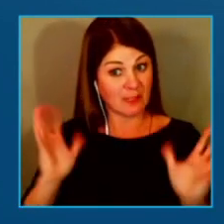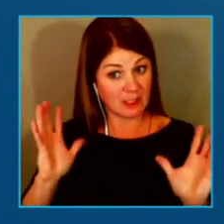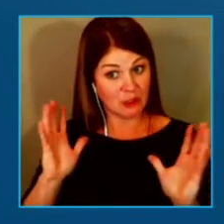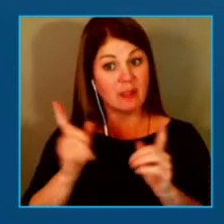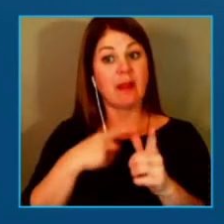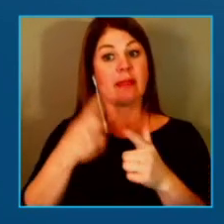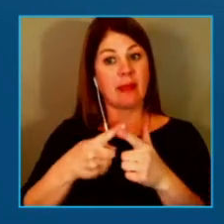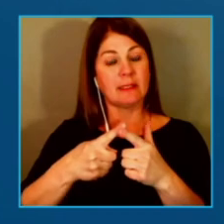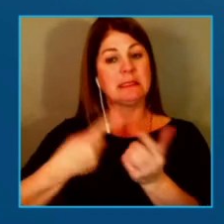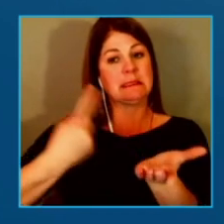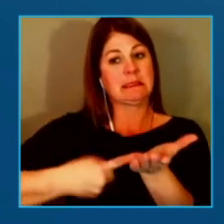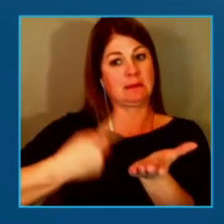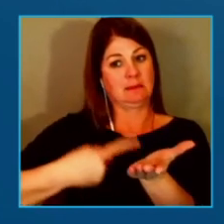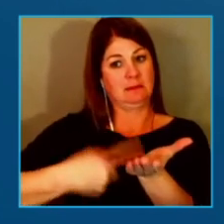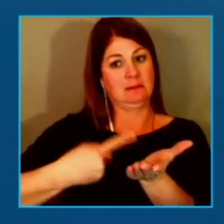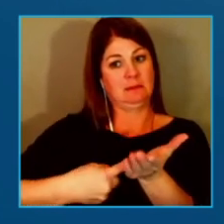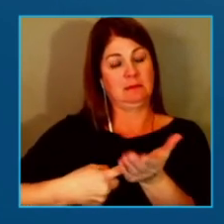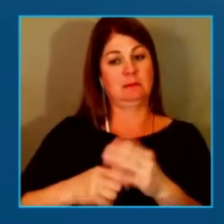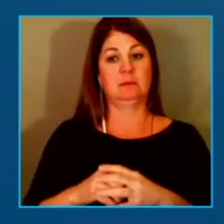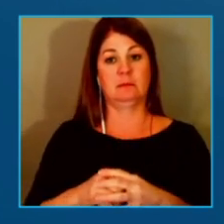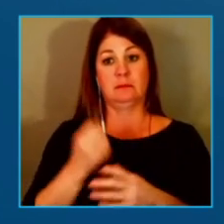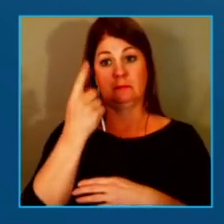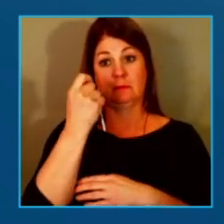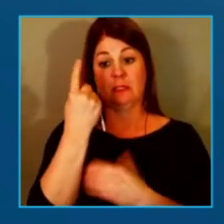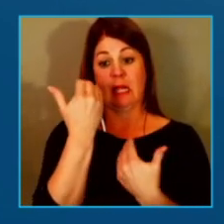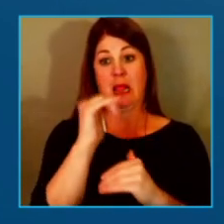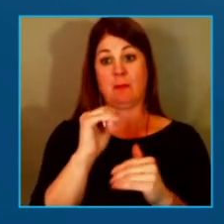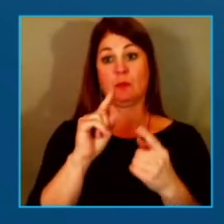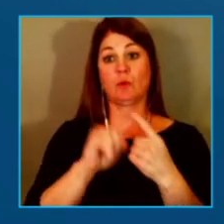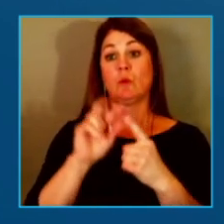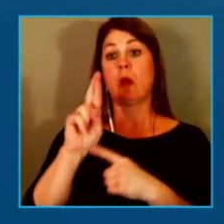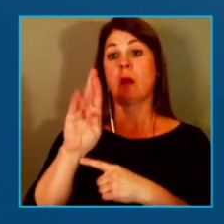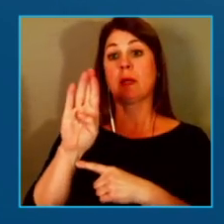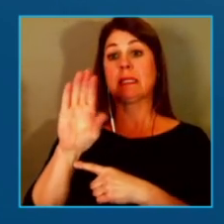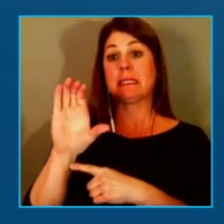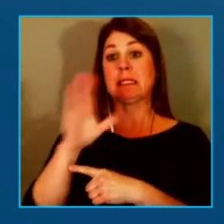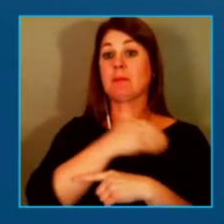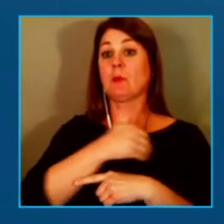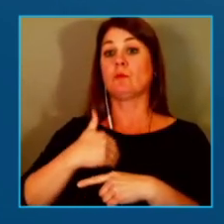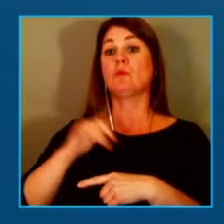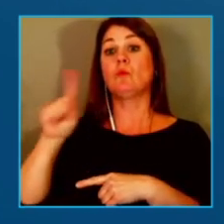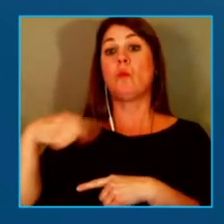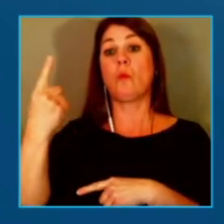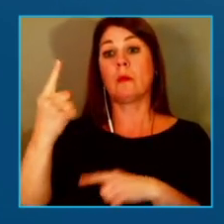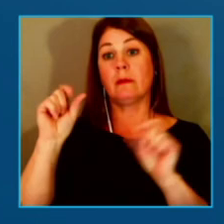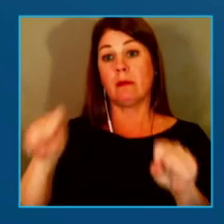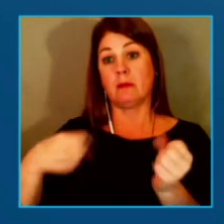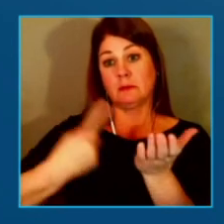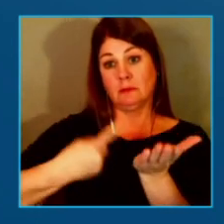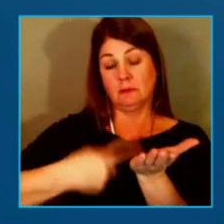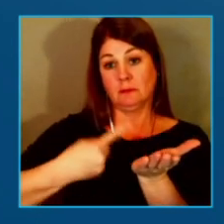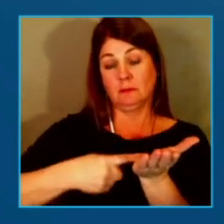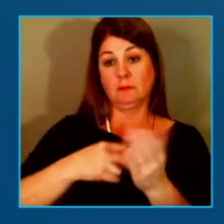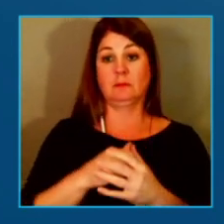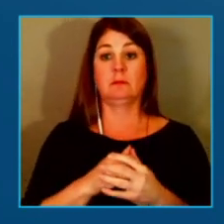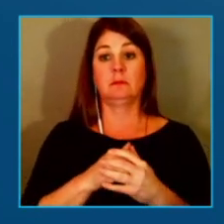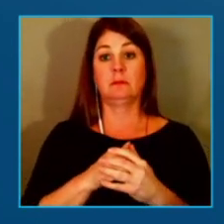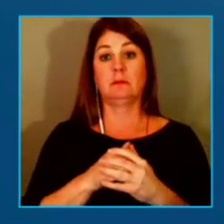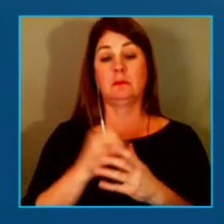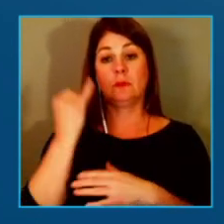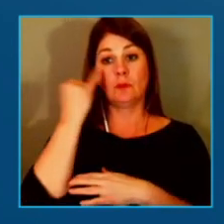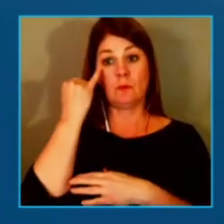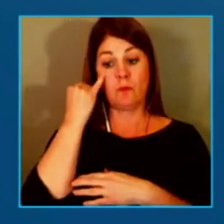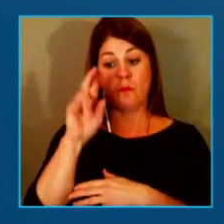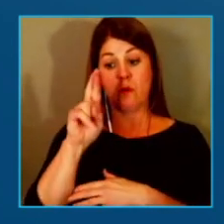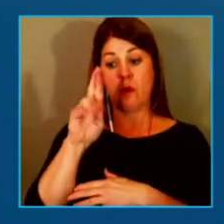be limited to RBC members only. If a rules and bylaws member